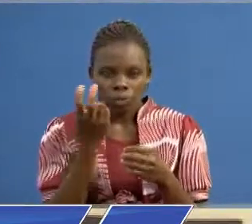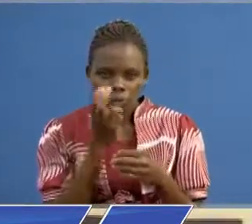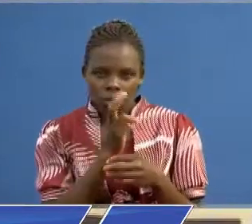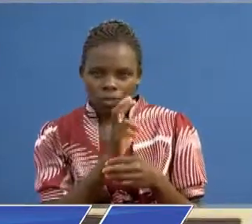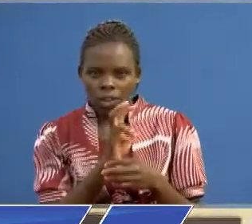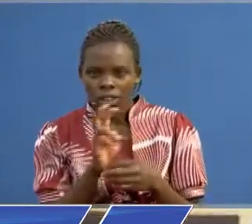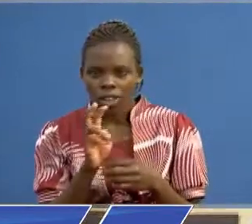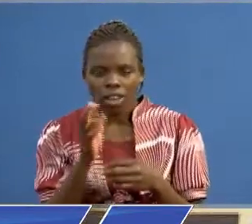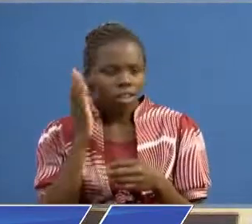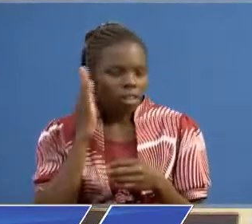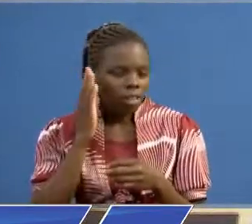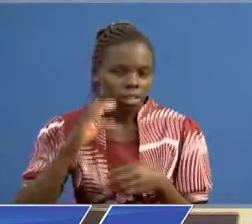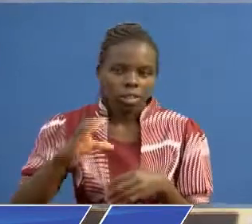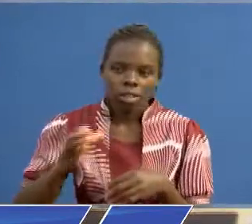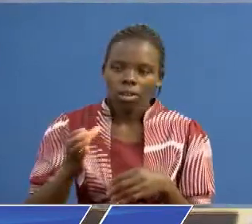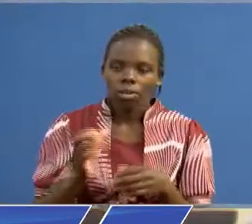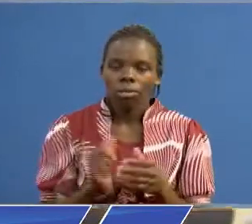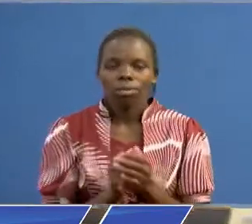Nubia, Kisii town.